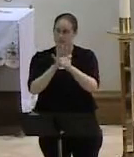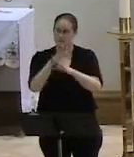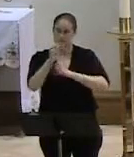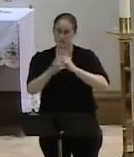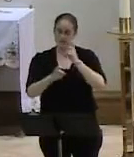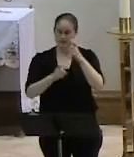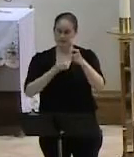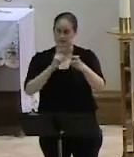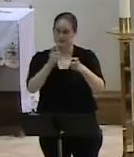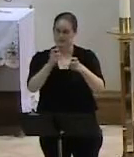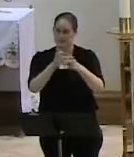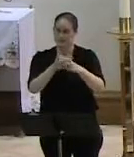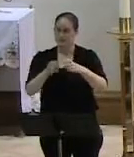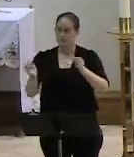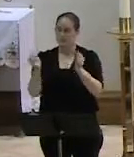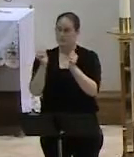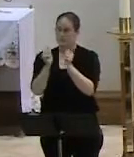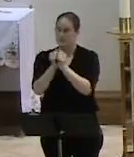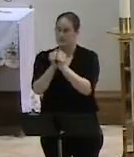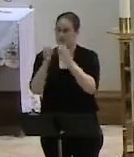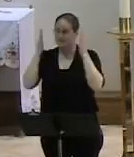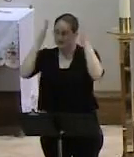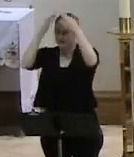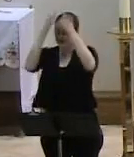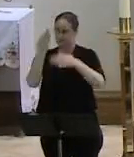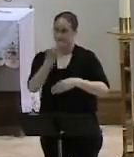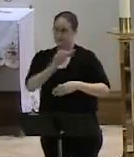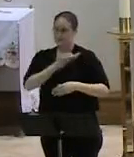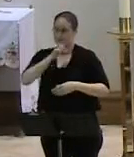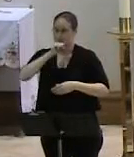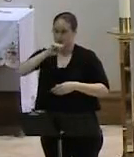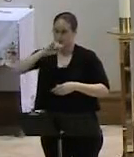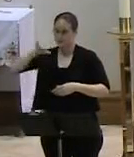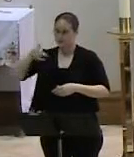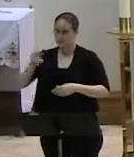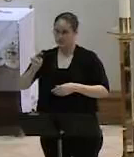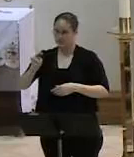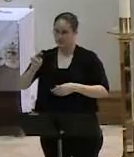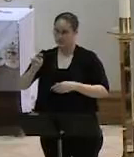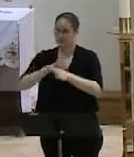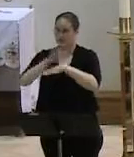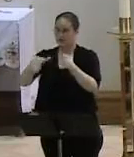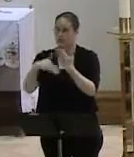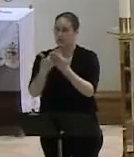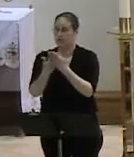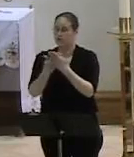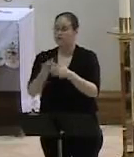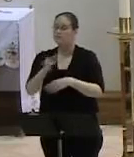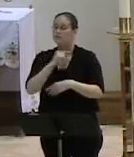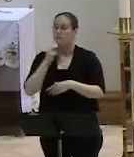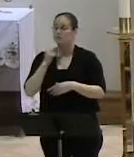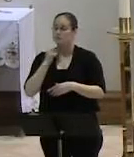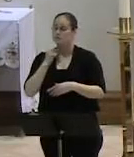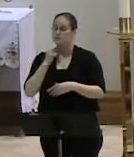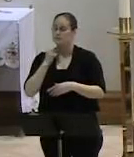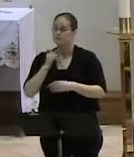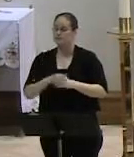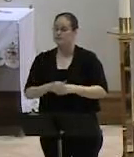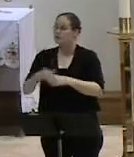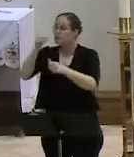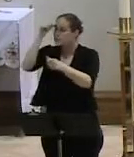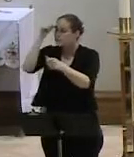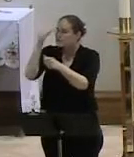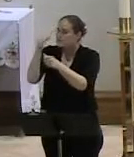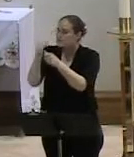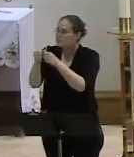charity, together with Francis, our Pope, John Fulda, our Bishop, and all the clergy. Remember your